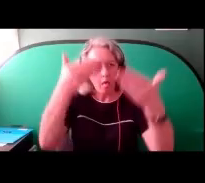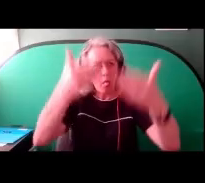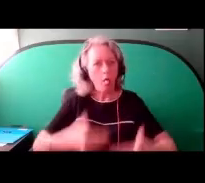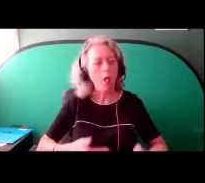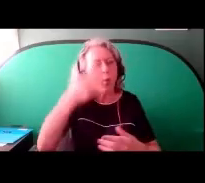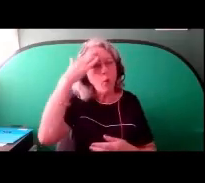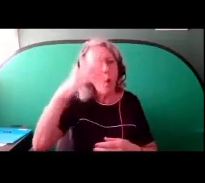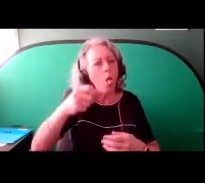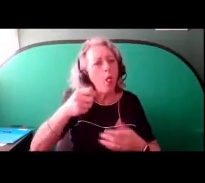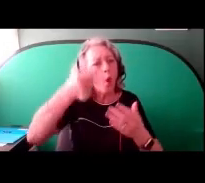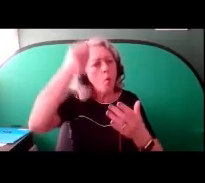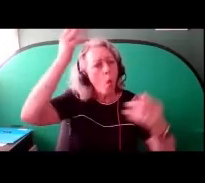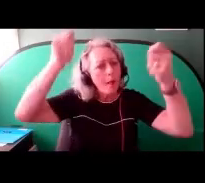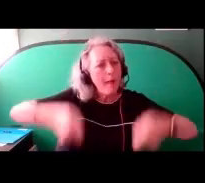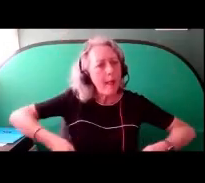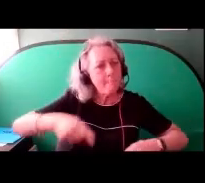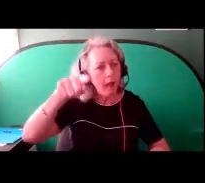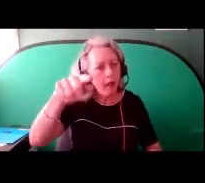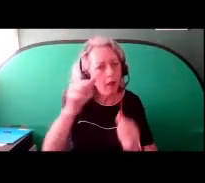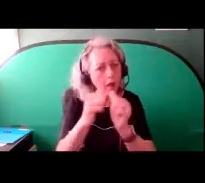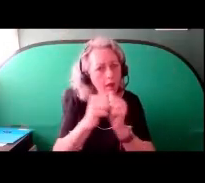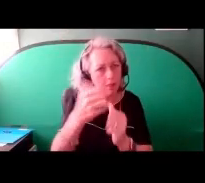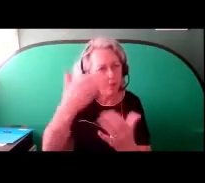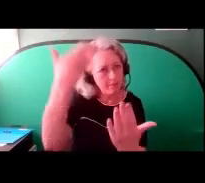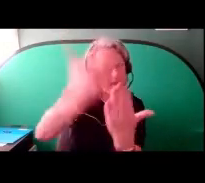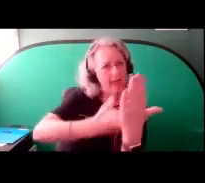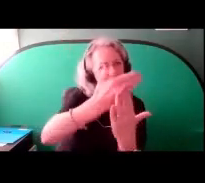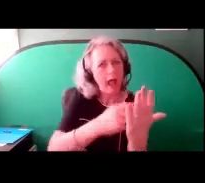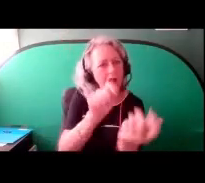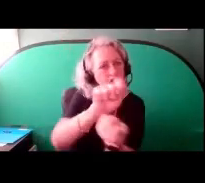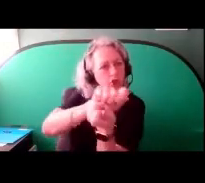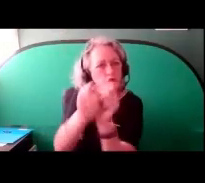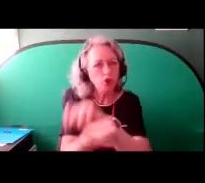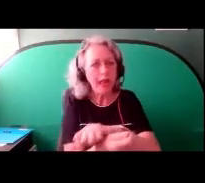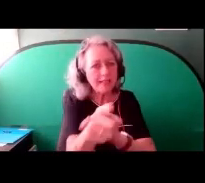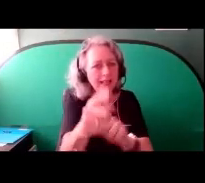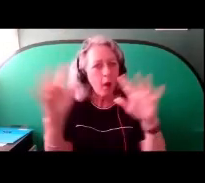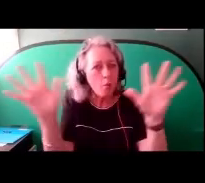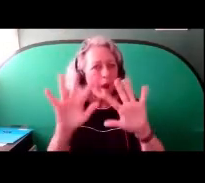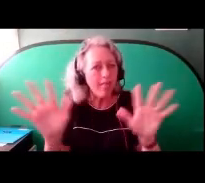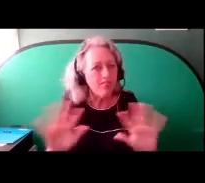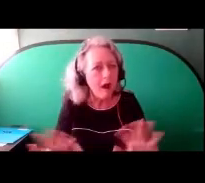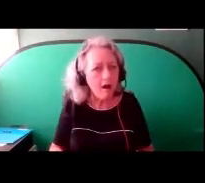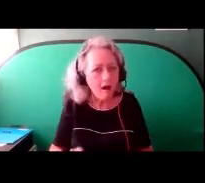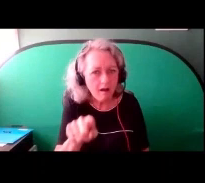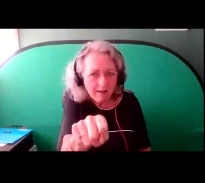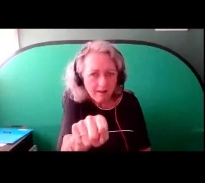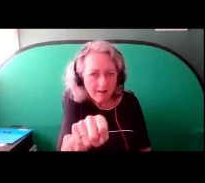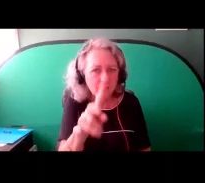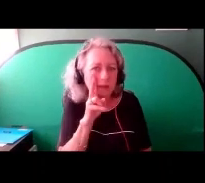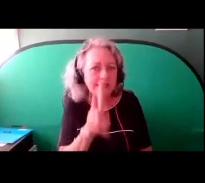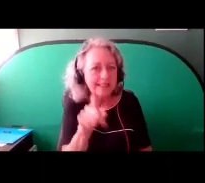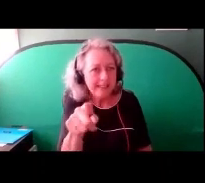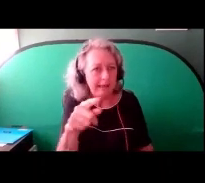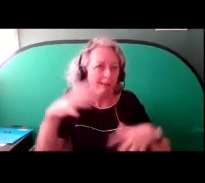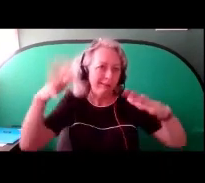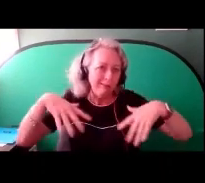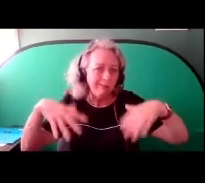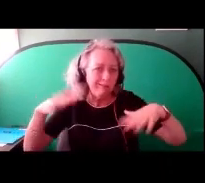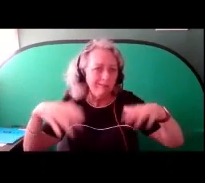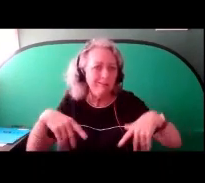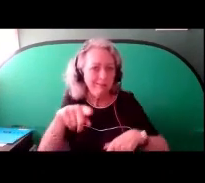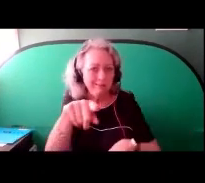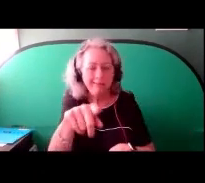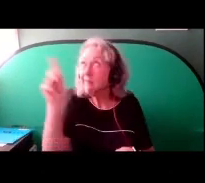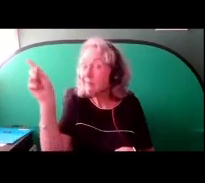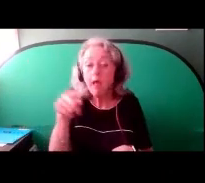is maybe in this instance what I've changed the wallpaper to the weather, so you can see what weather I've got outside my window.